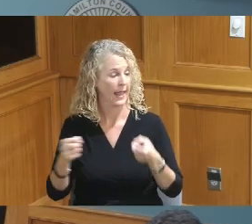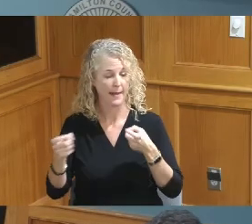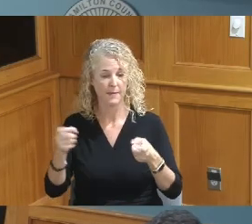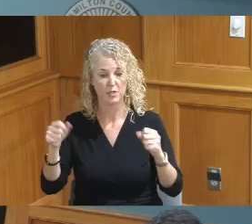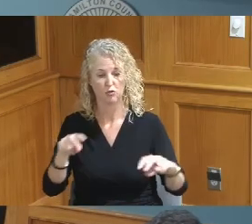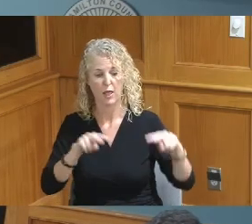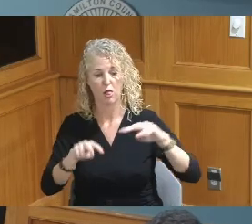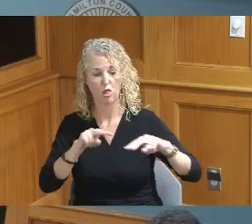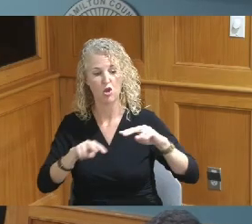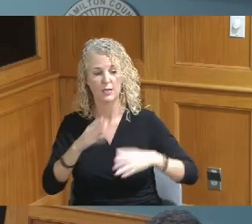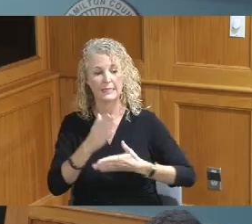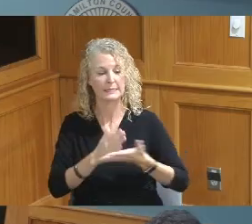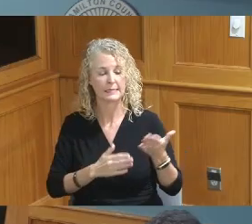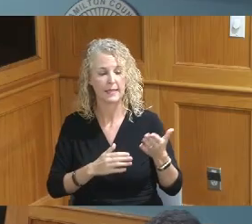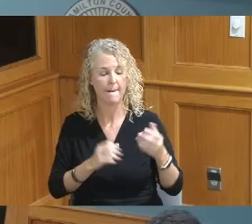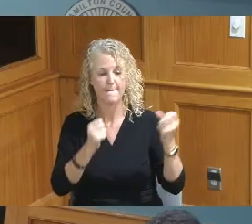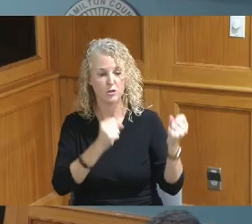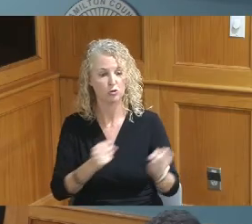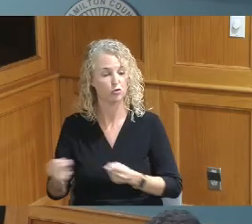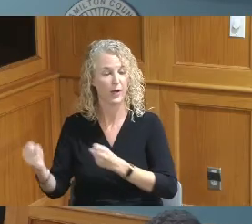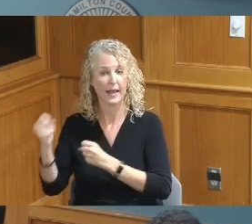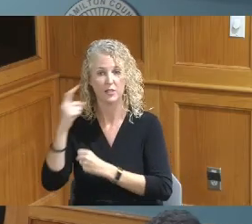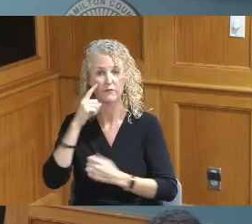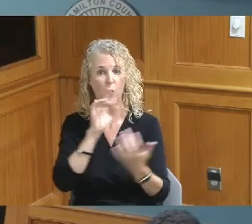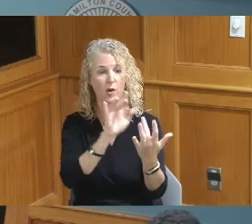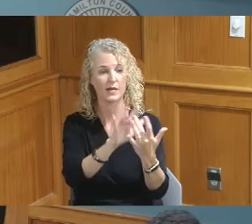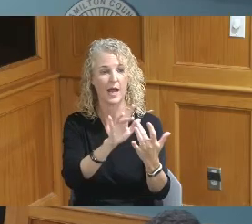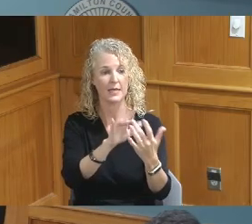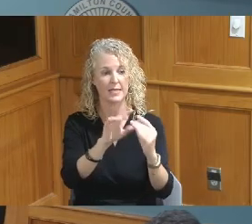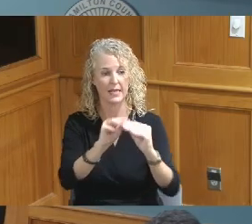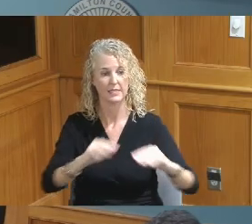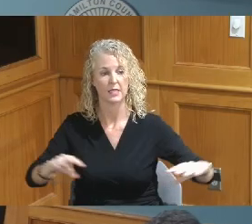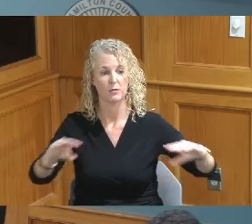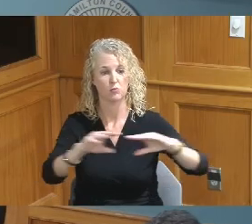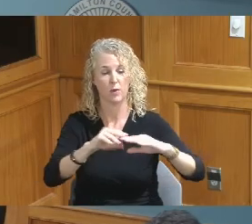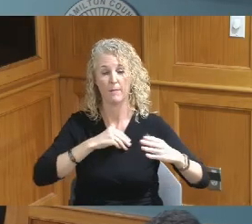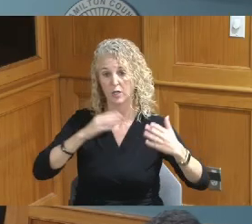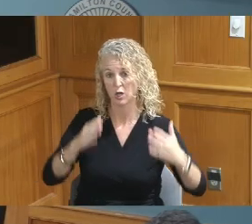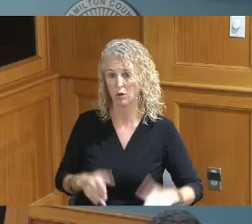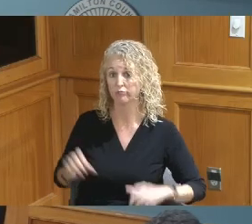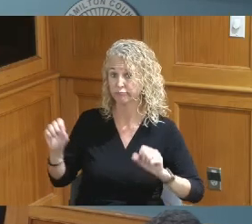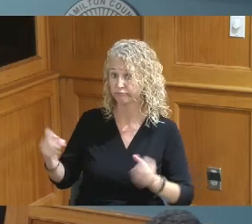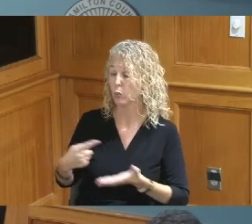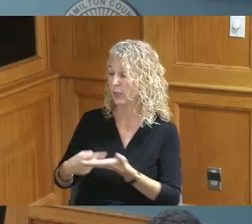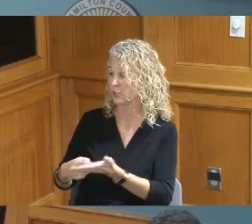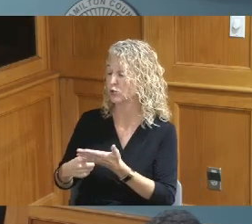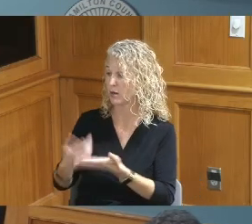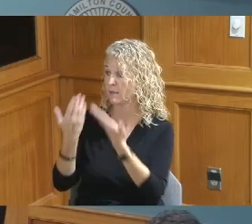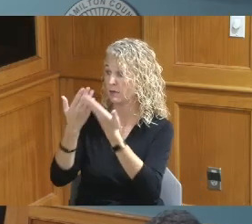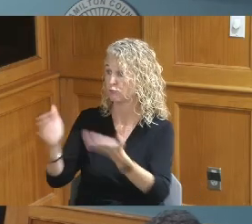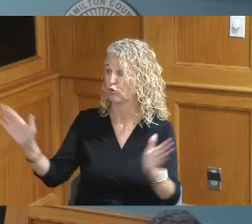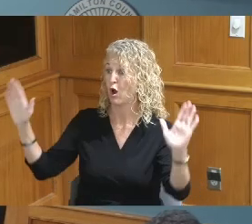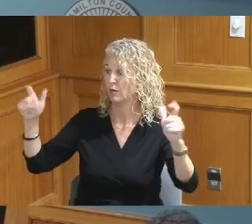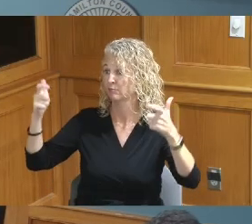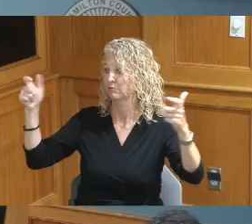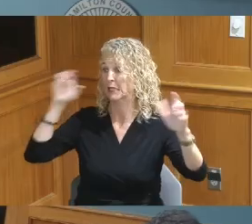look at some sort of strategy to let the property owners know. Yeah, we can talk about a broader